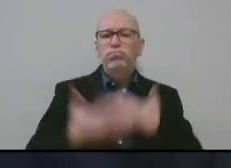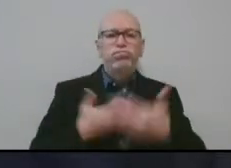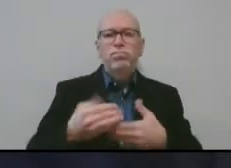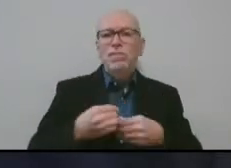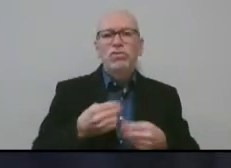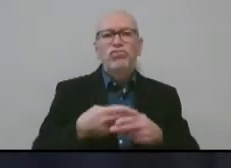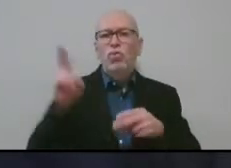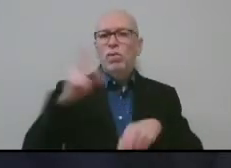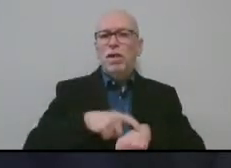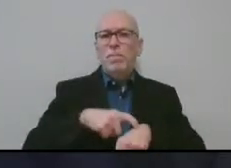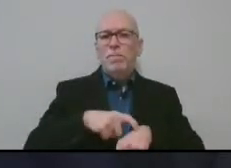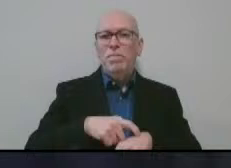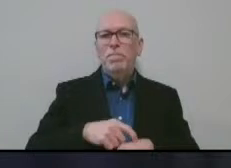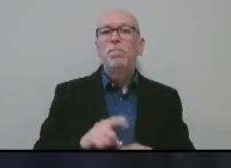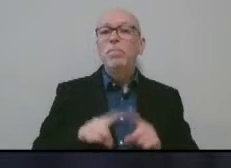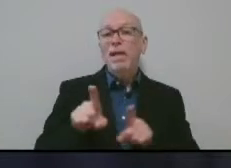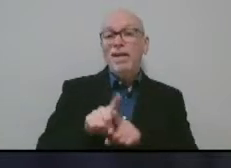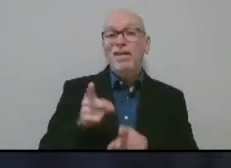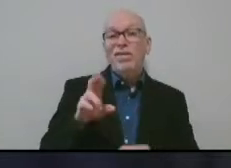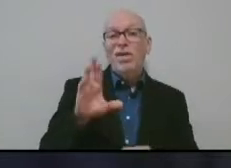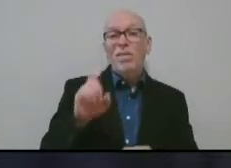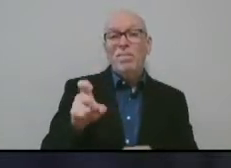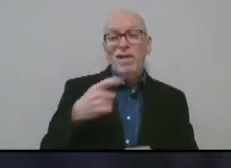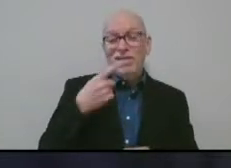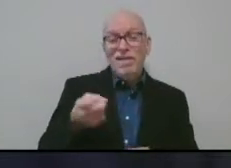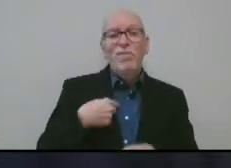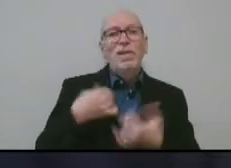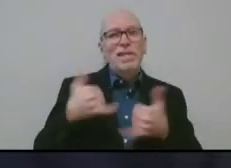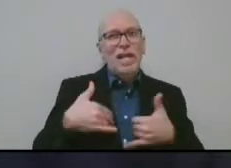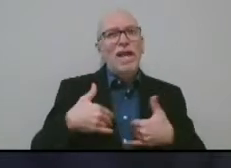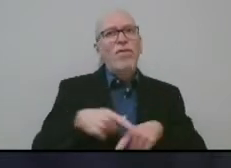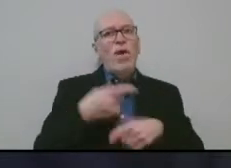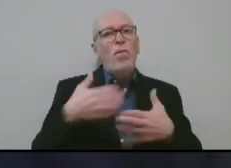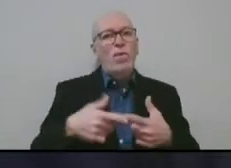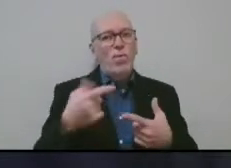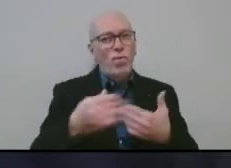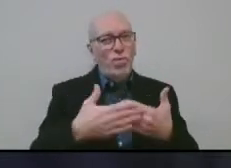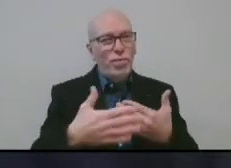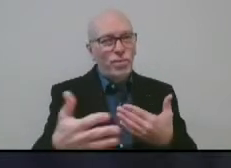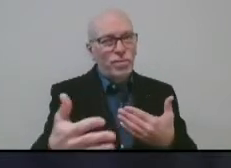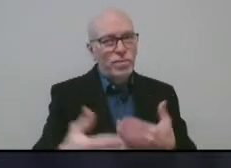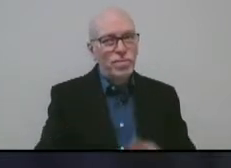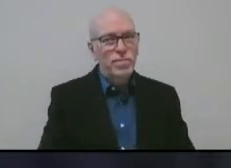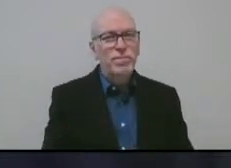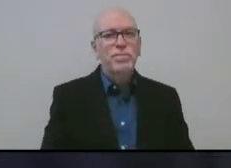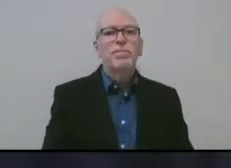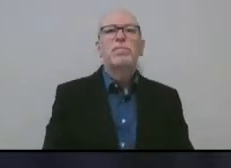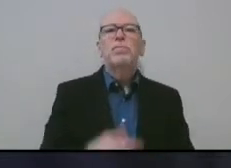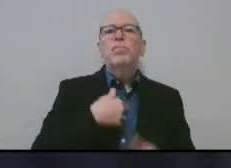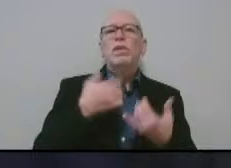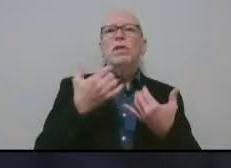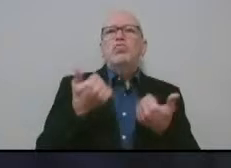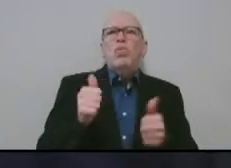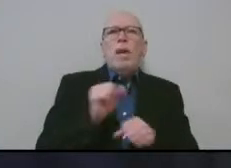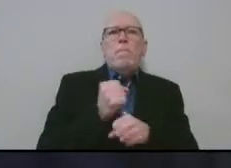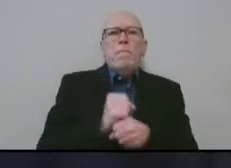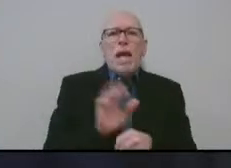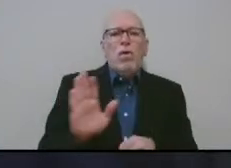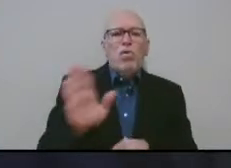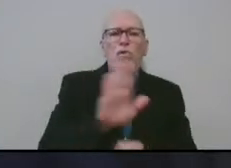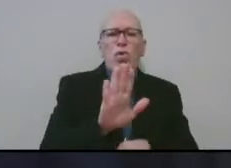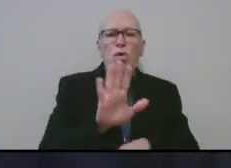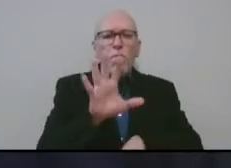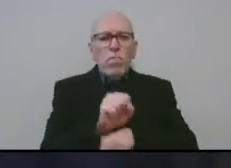time, but as Dr. Box has said, we have a lot of work still ahead of us. We are working to make scheduling an appointment as easy as possible.